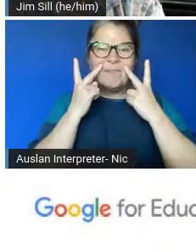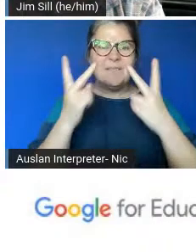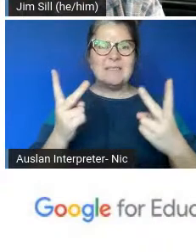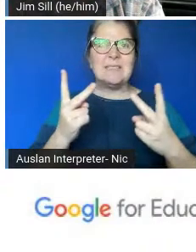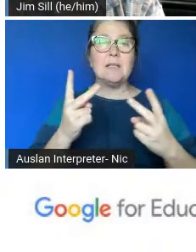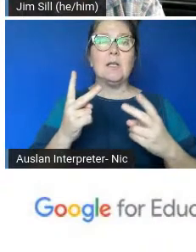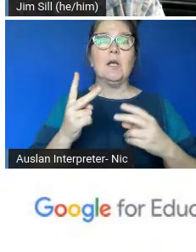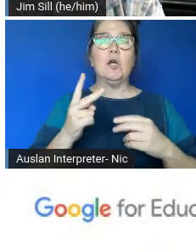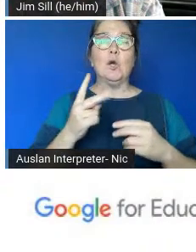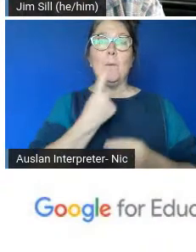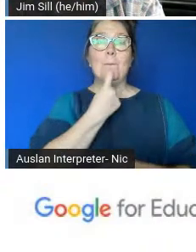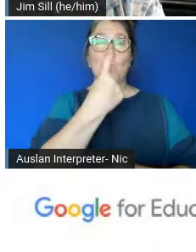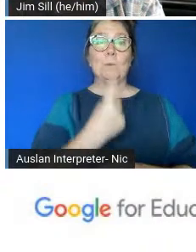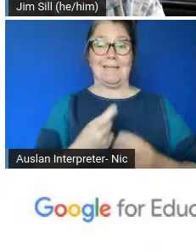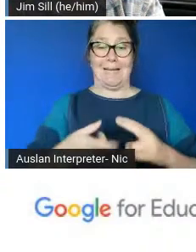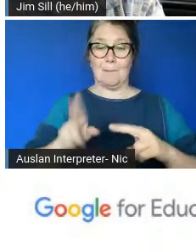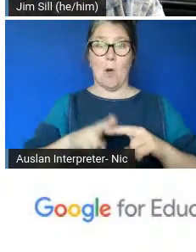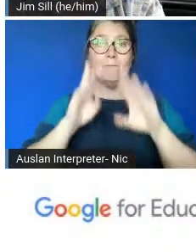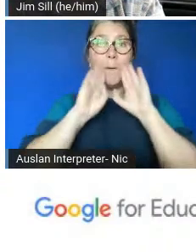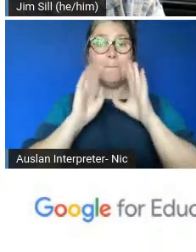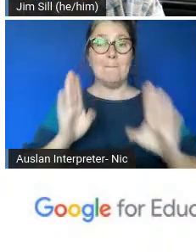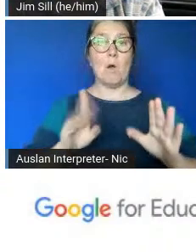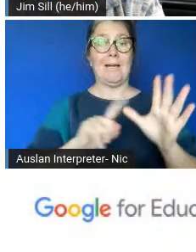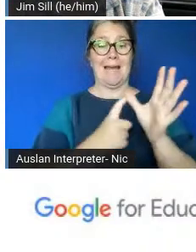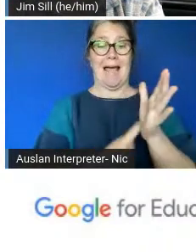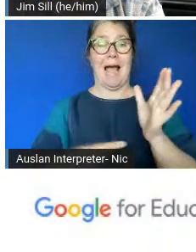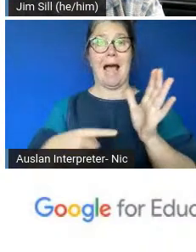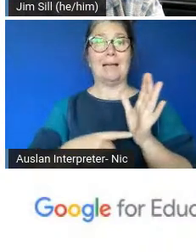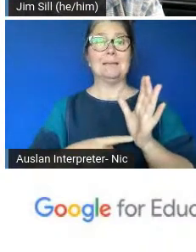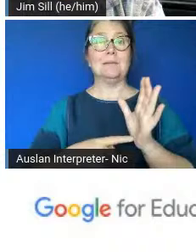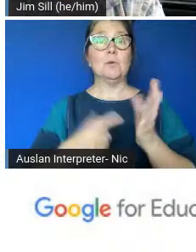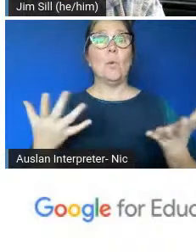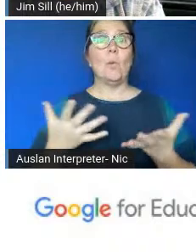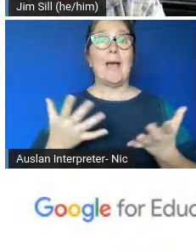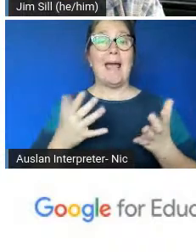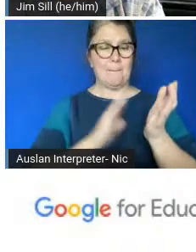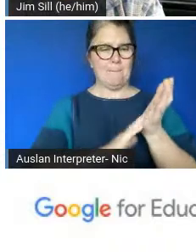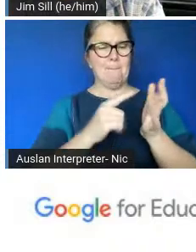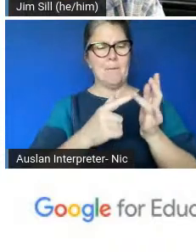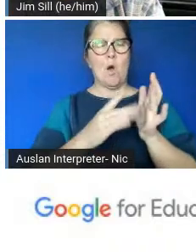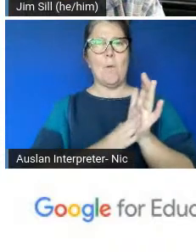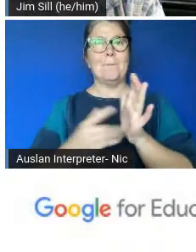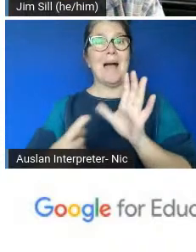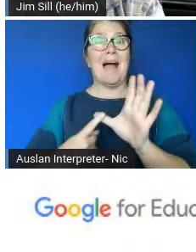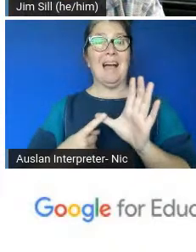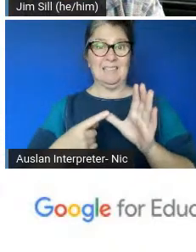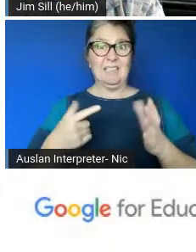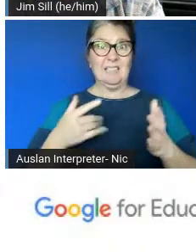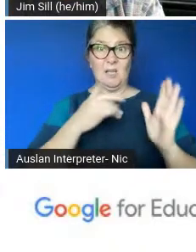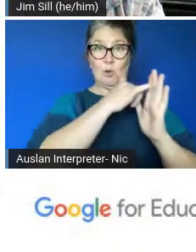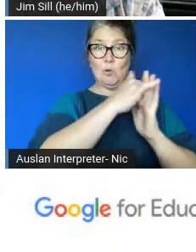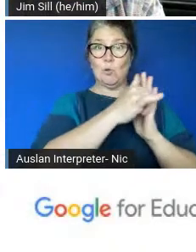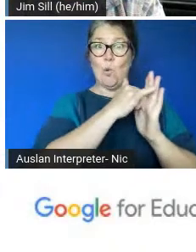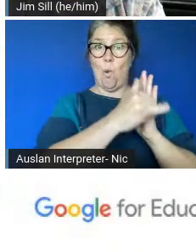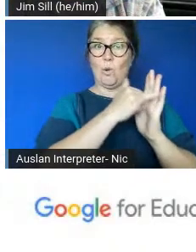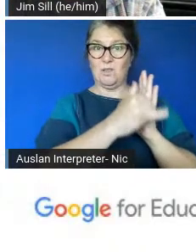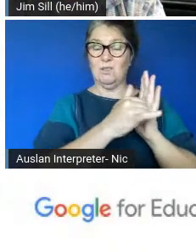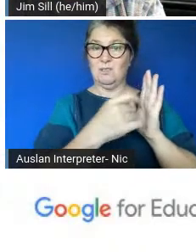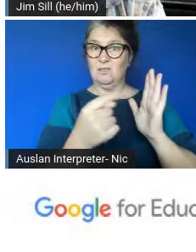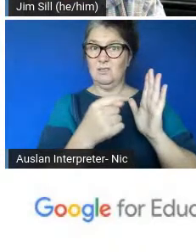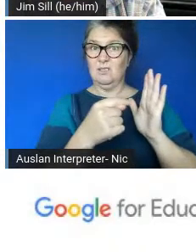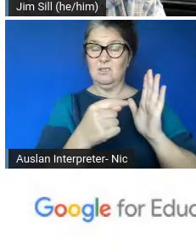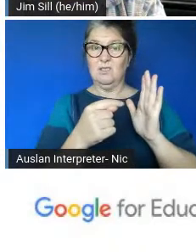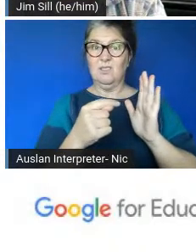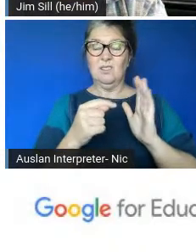in New York City. And do people from New York hate it when other people say New York City,